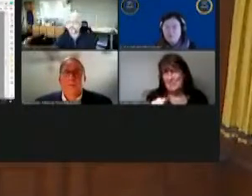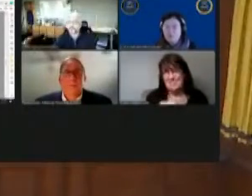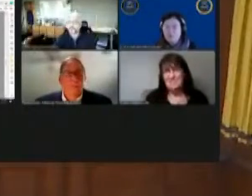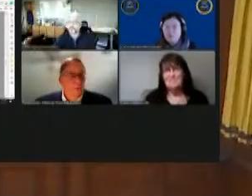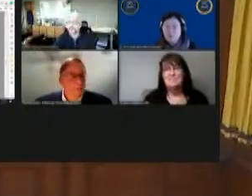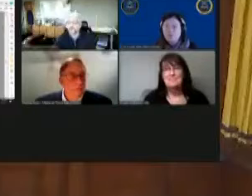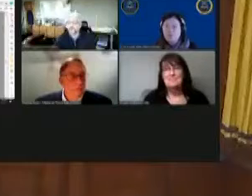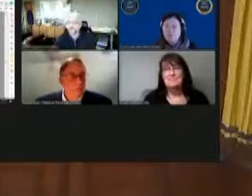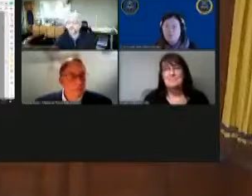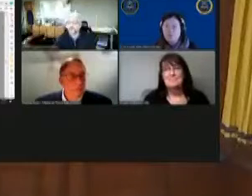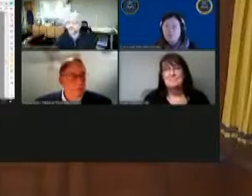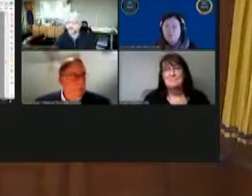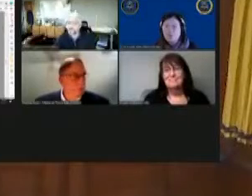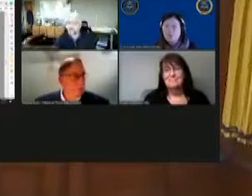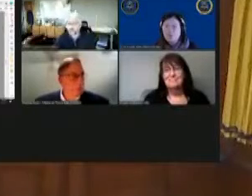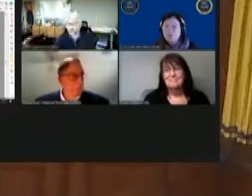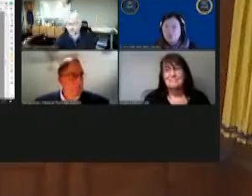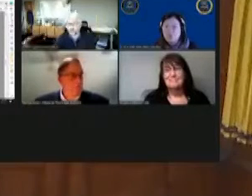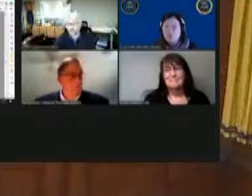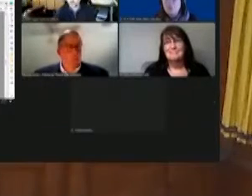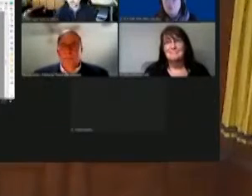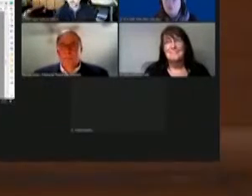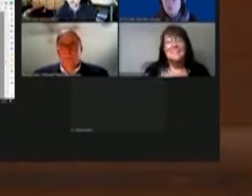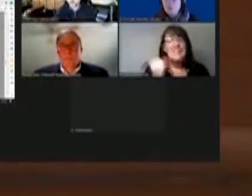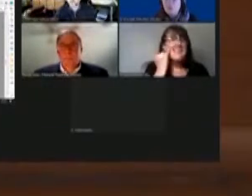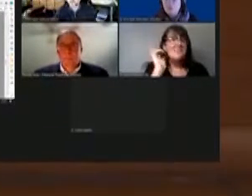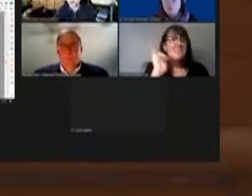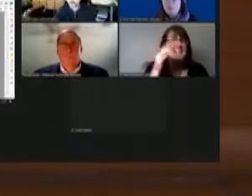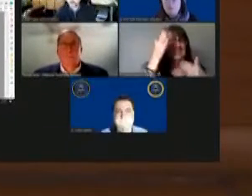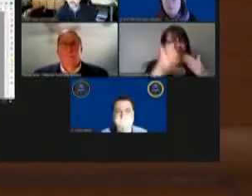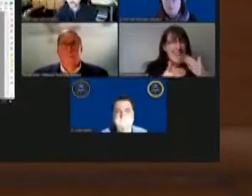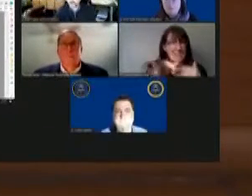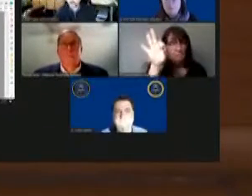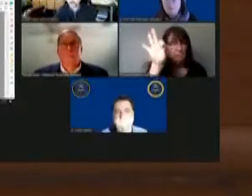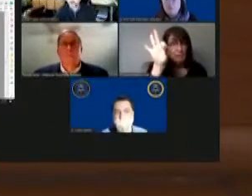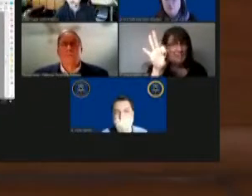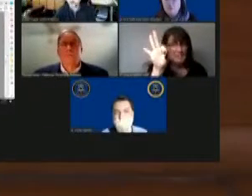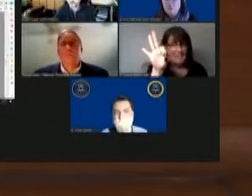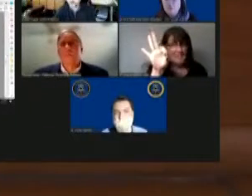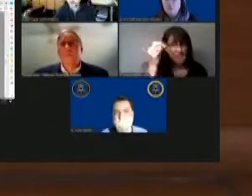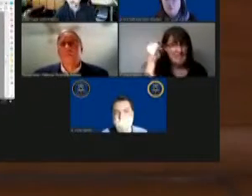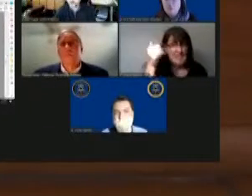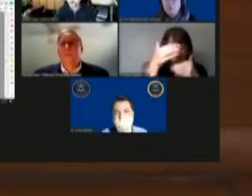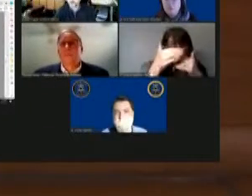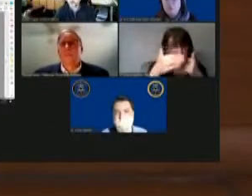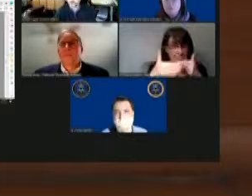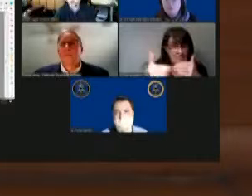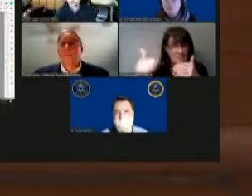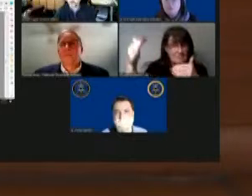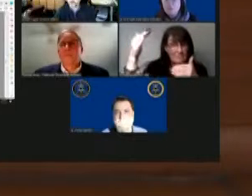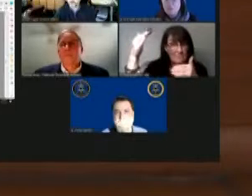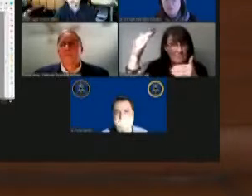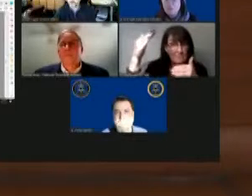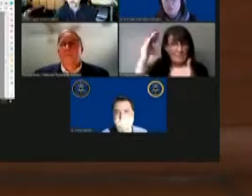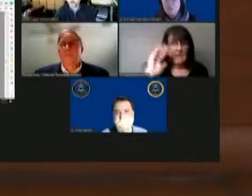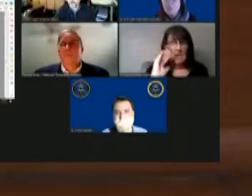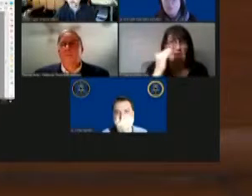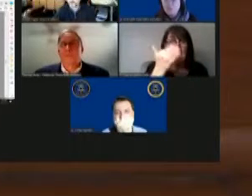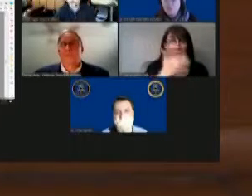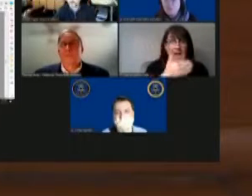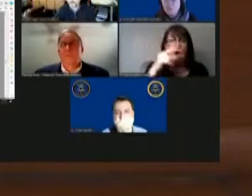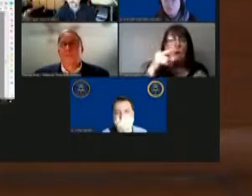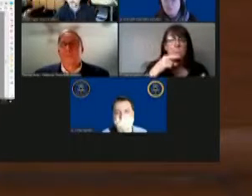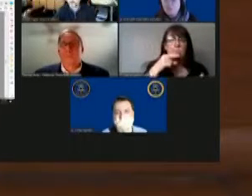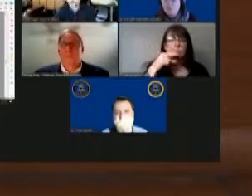to, if that is the end of your presentation, I will now move toward our public hearing part, which